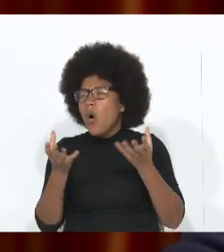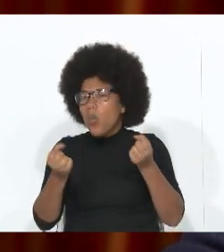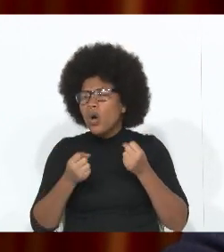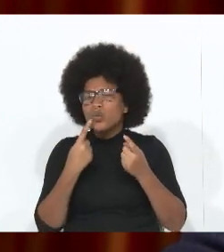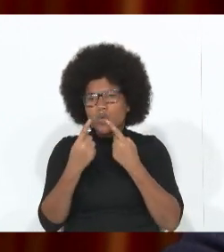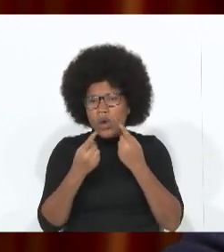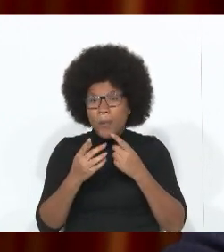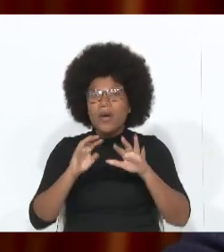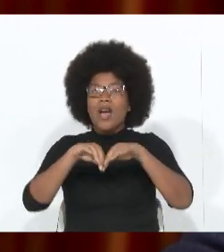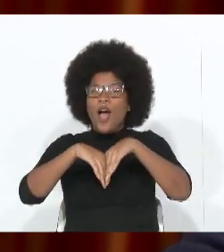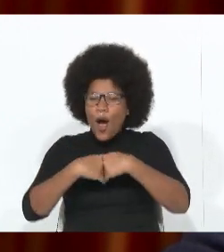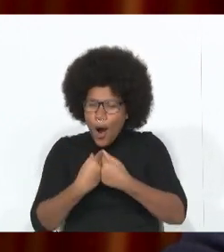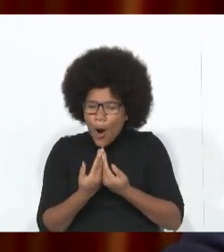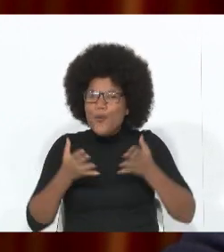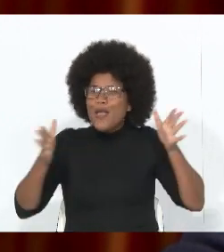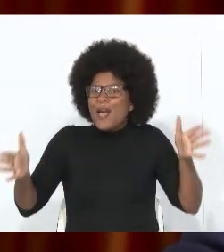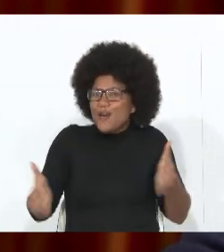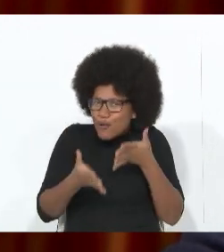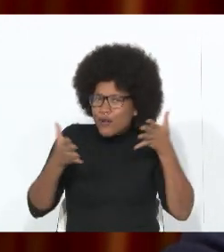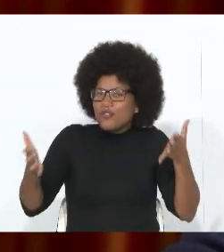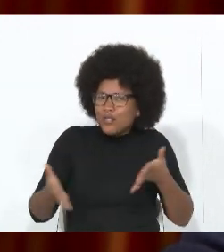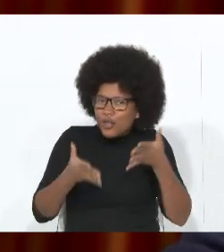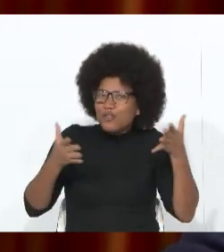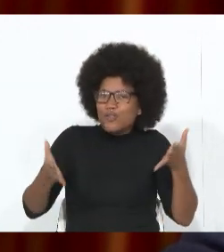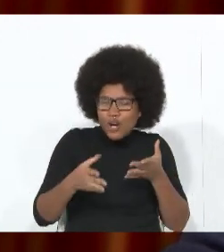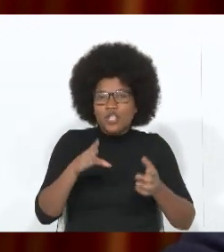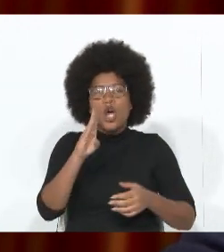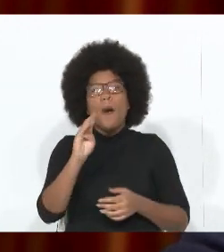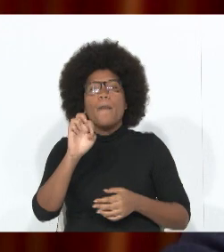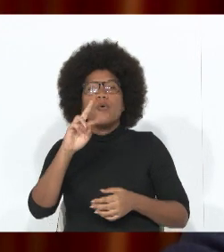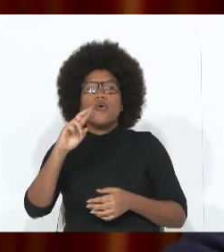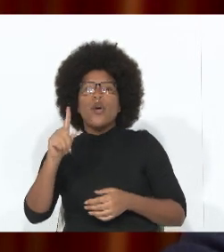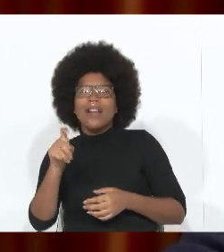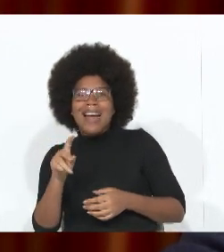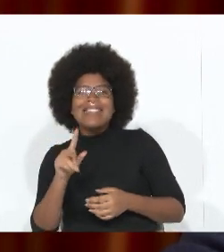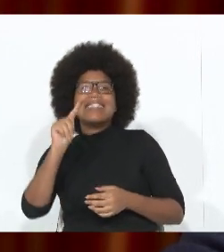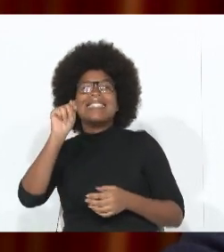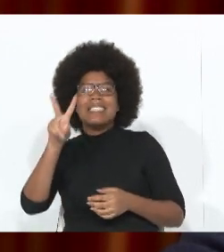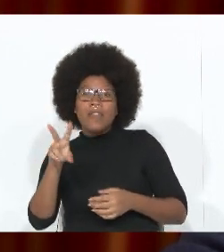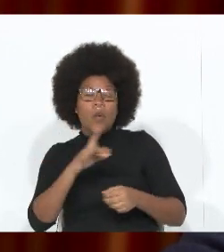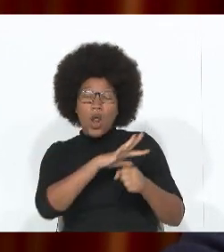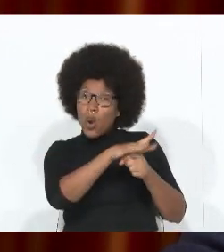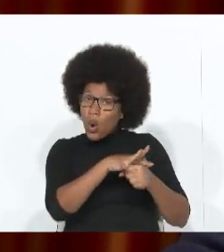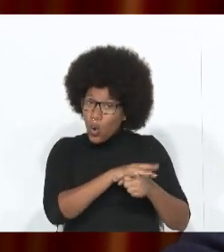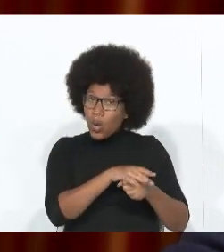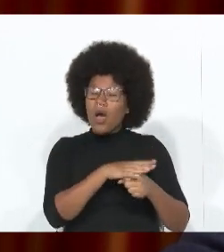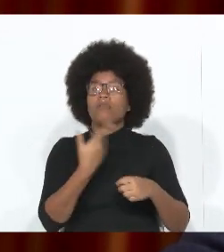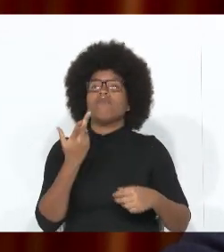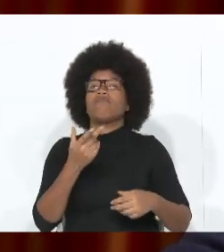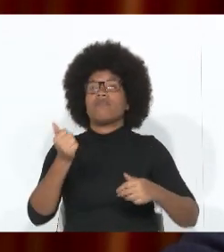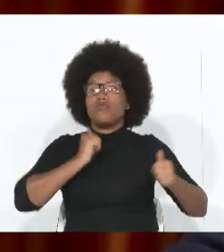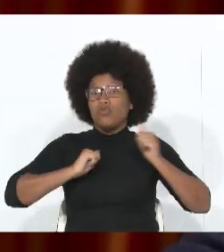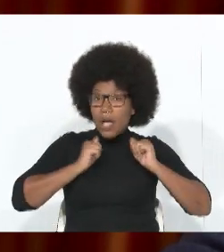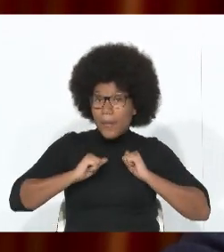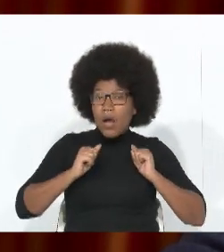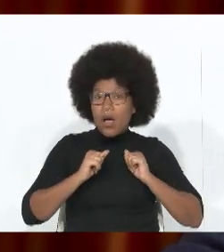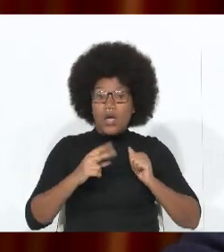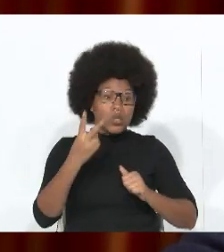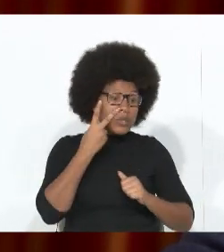the development of our broadcasting sector, where local artistic performances become content for our